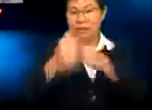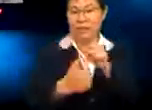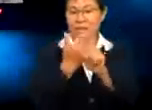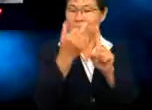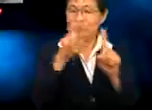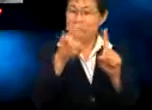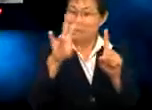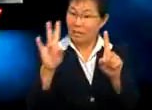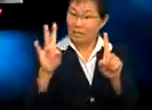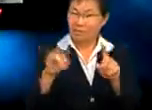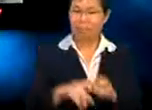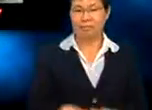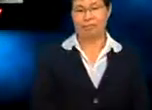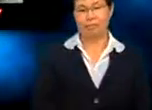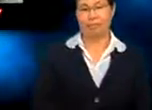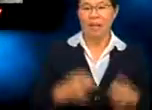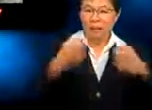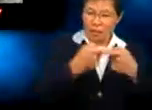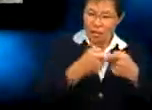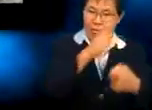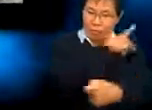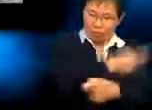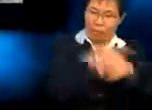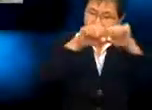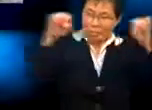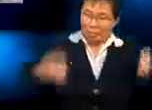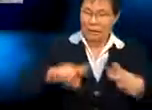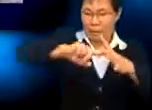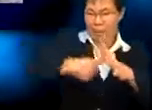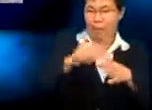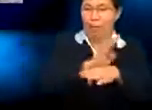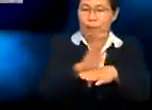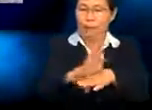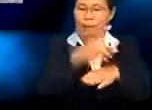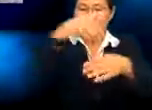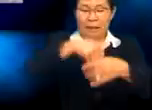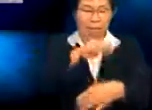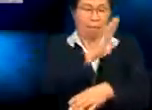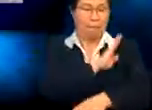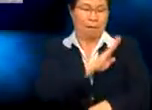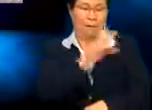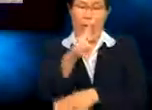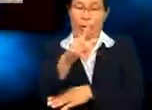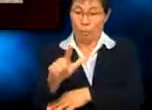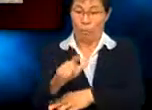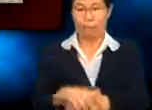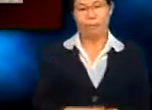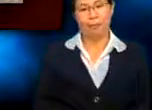July 1927, an electric power station began operating in Bangsa, Kuala